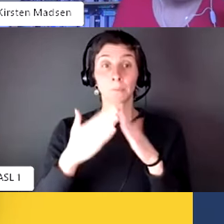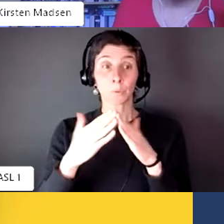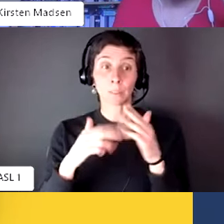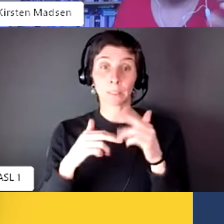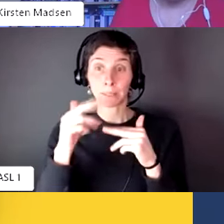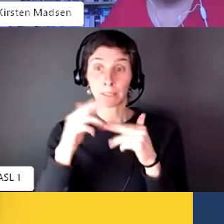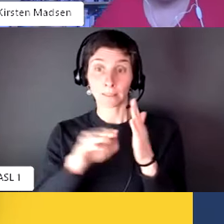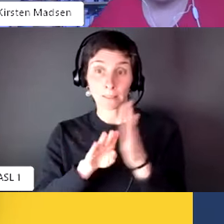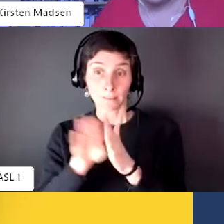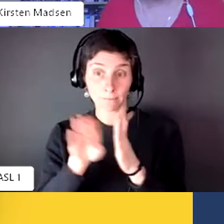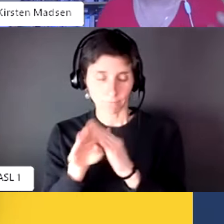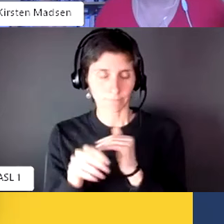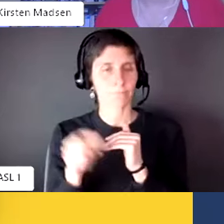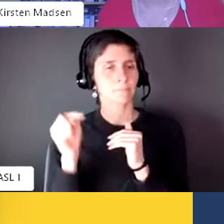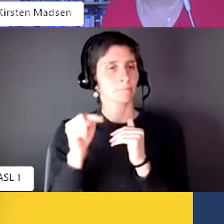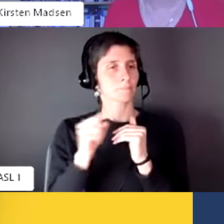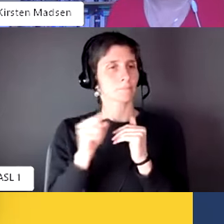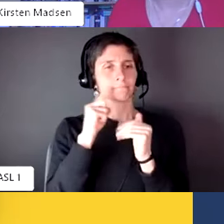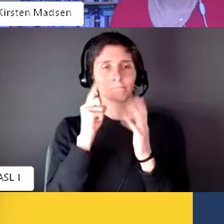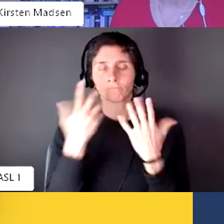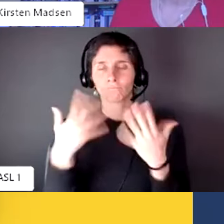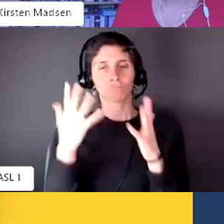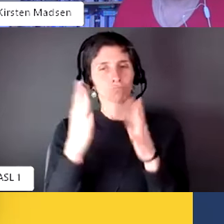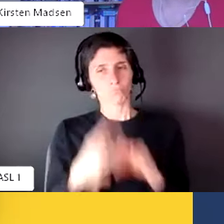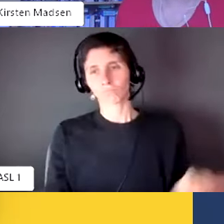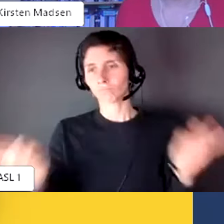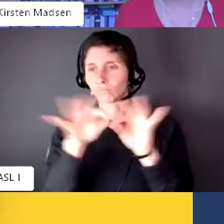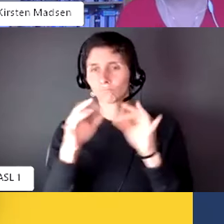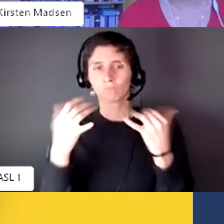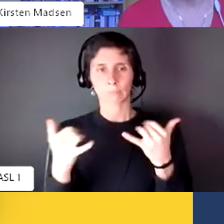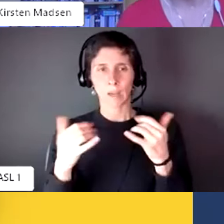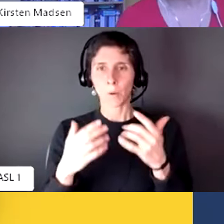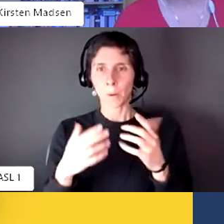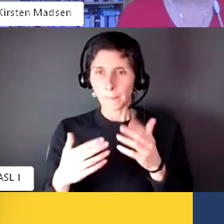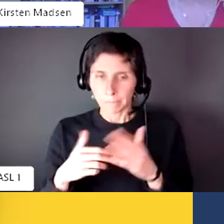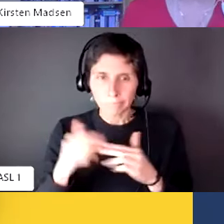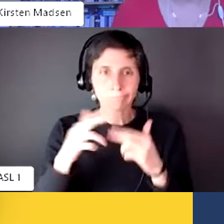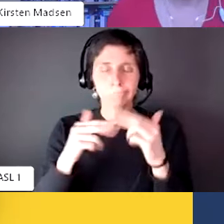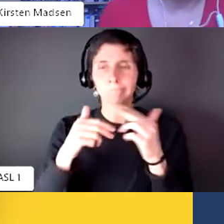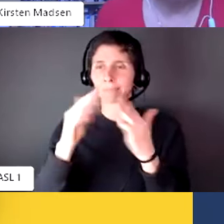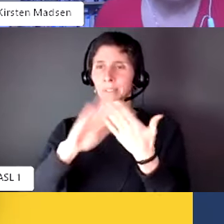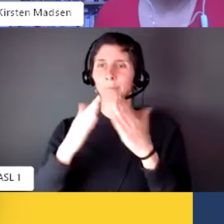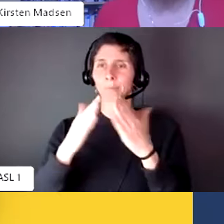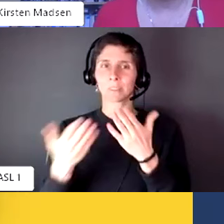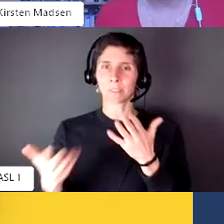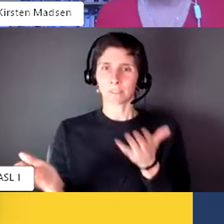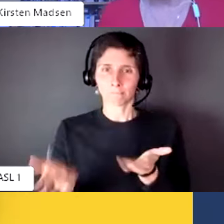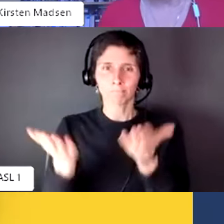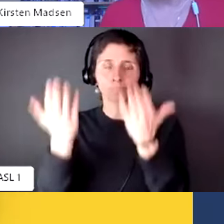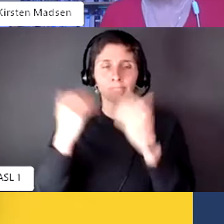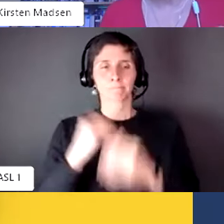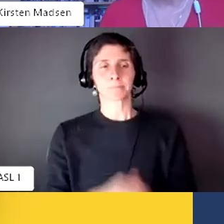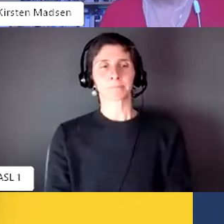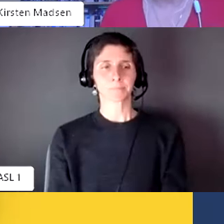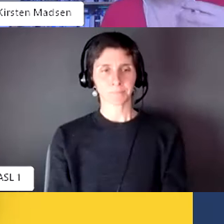that is really come to the forefront, is building community. And also one of the things that has come up is